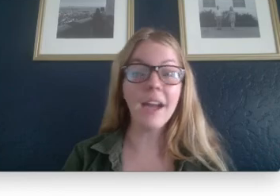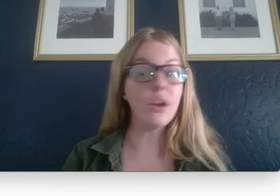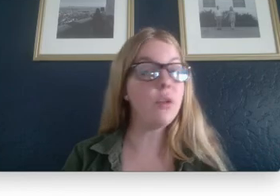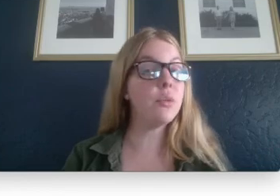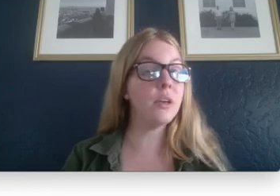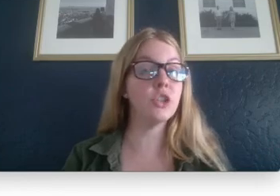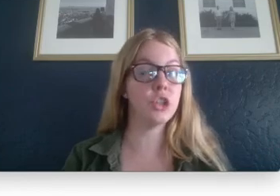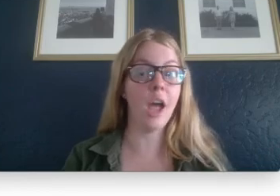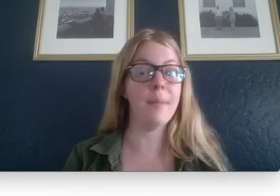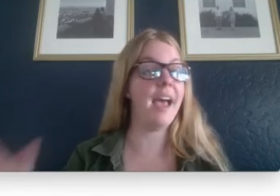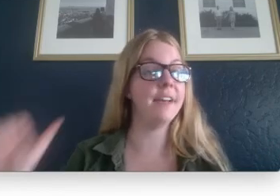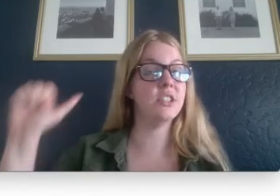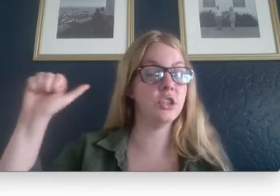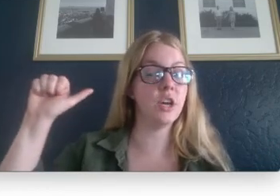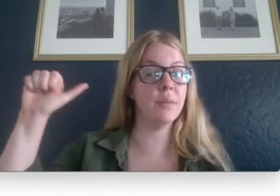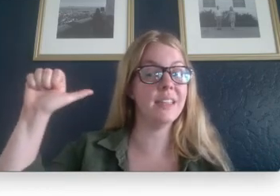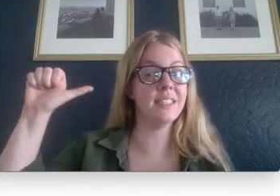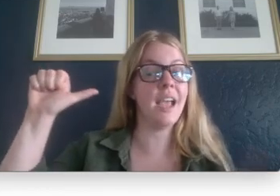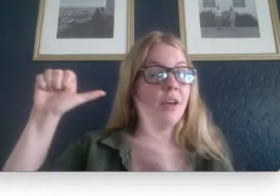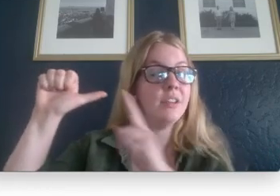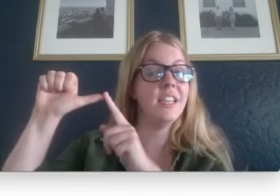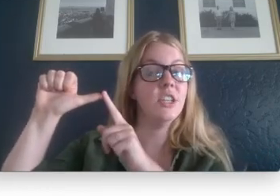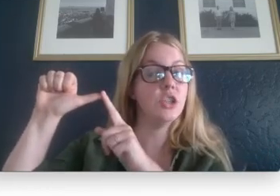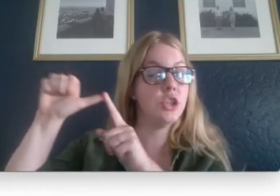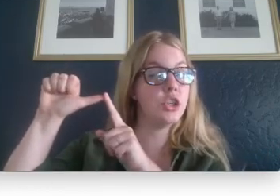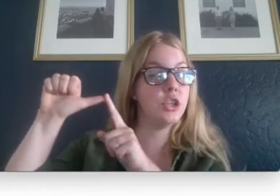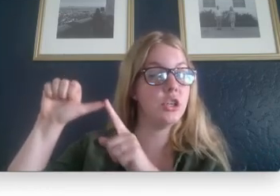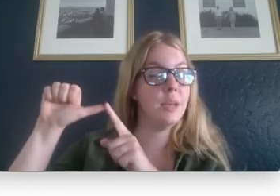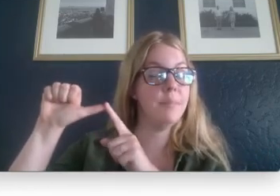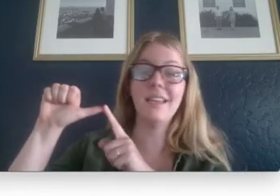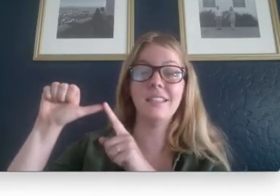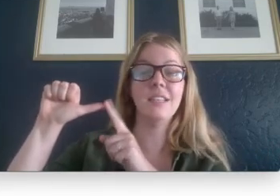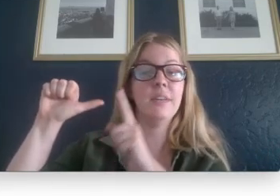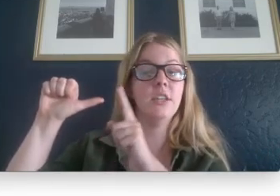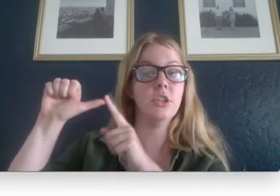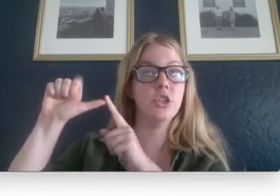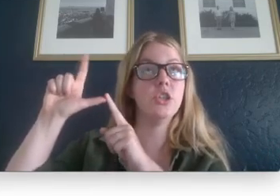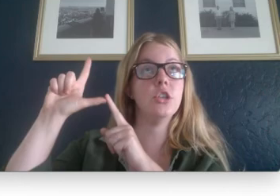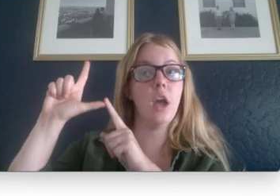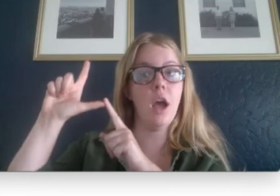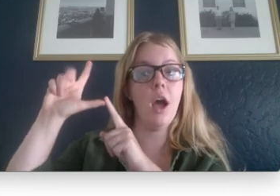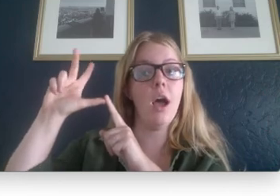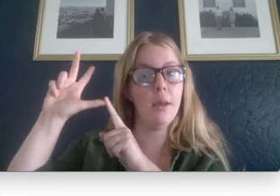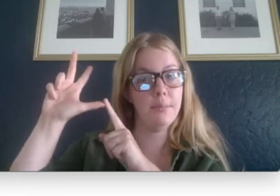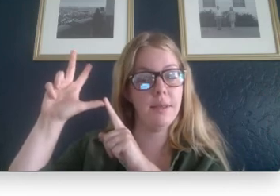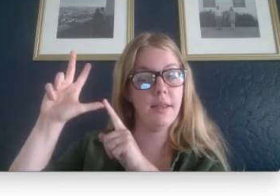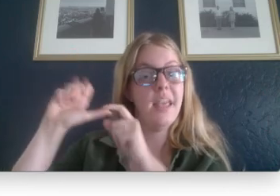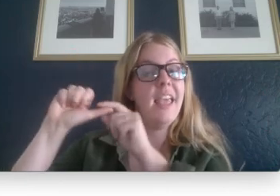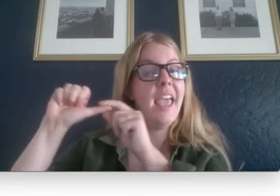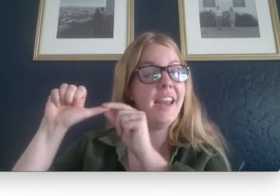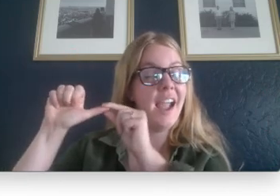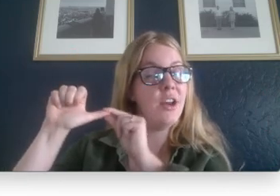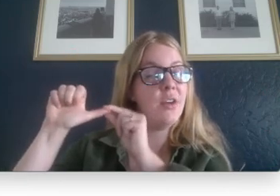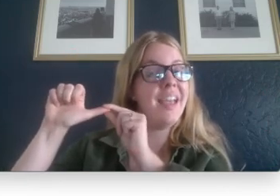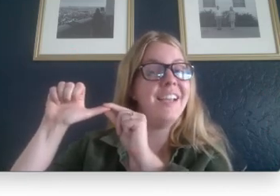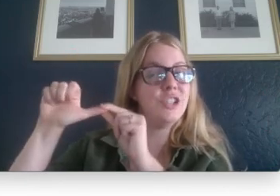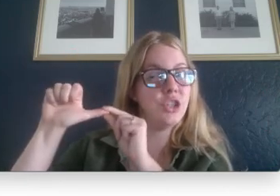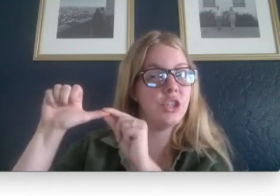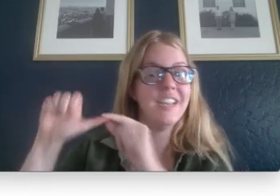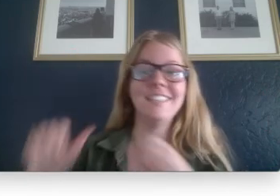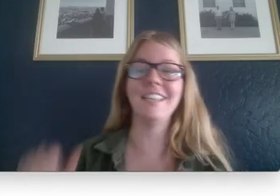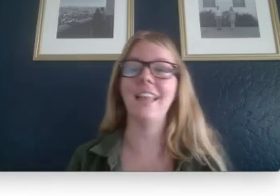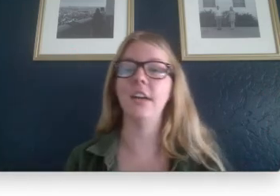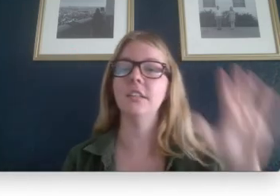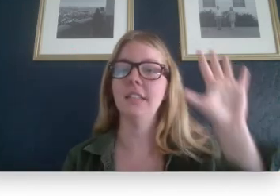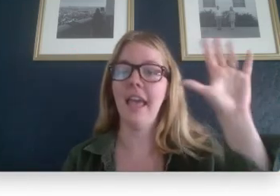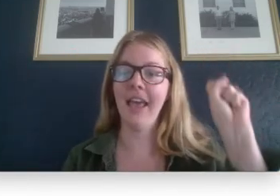Now I know the word shop has to start with the sound sh because it went sh, ah, p. And I know that sh